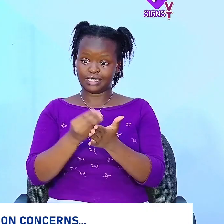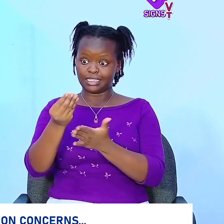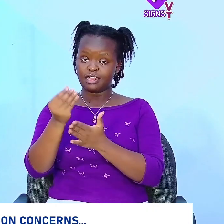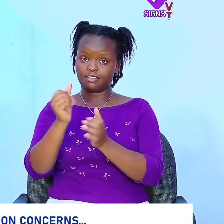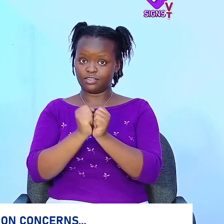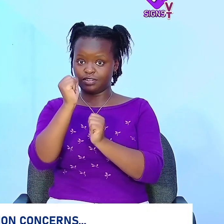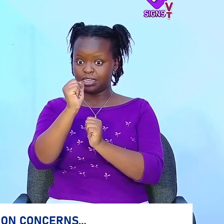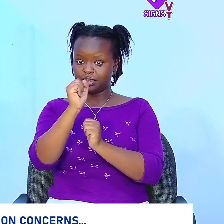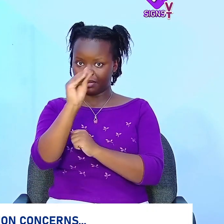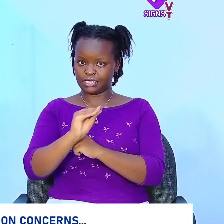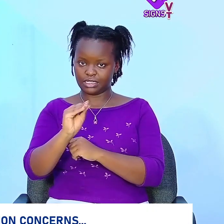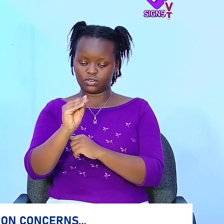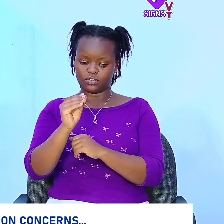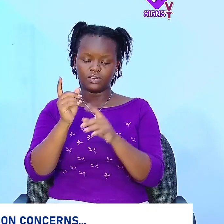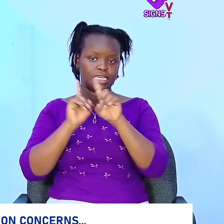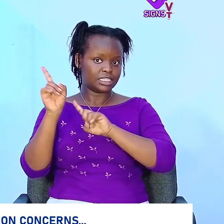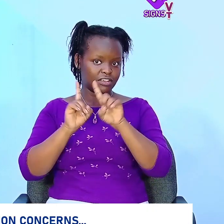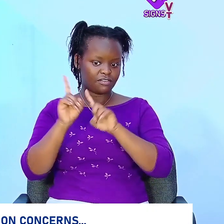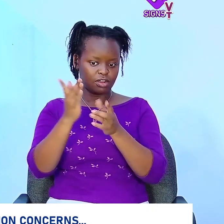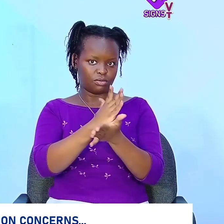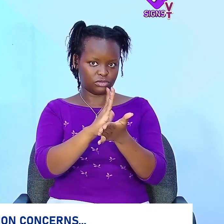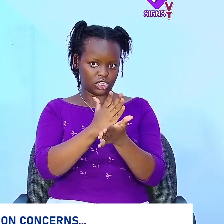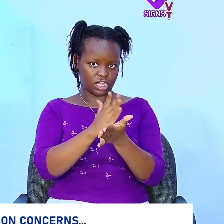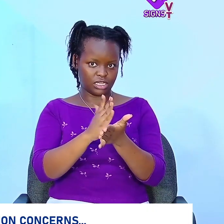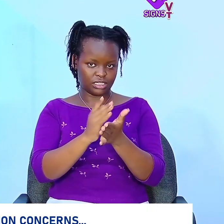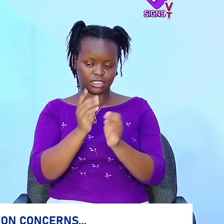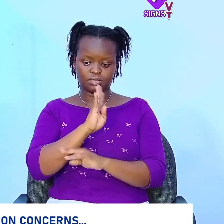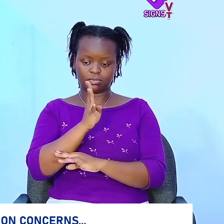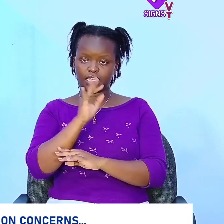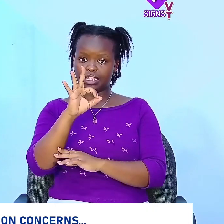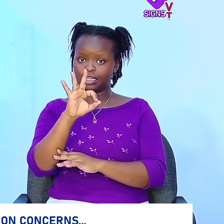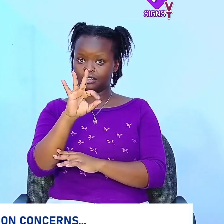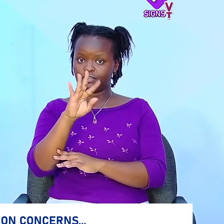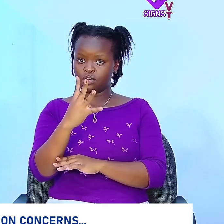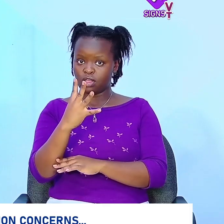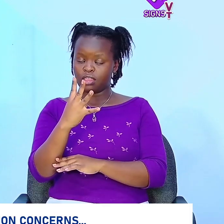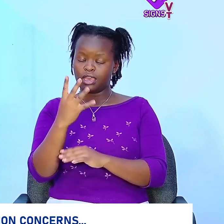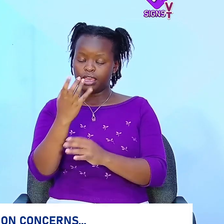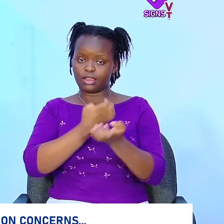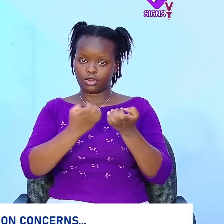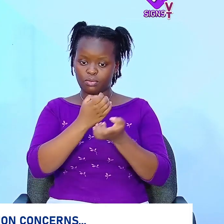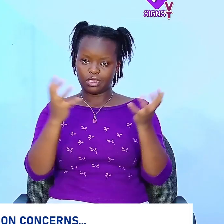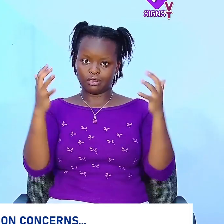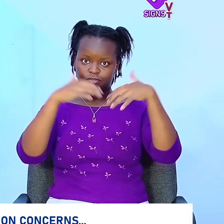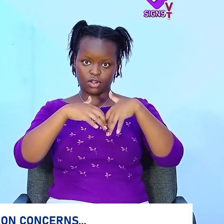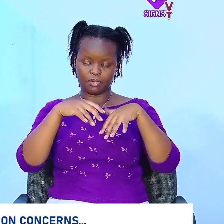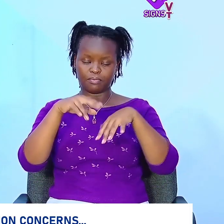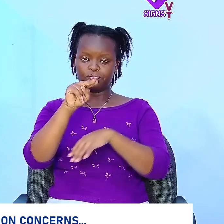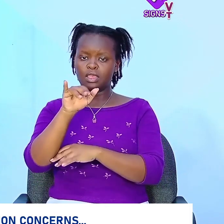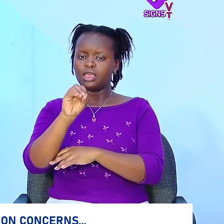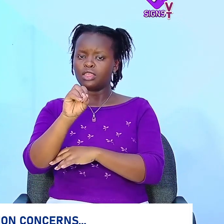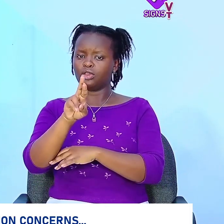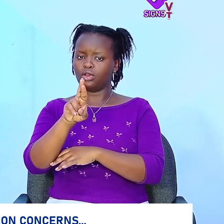of Safaricom shares. Speaking at the 34th Economic Forum in Nairobi, Nyoro questioned